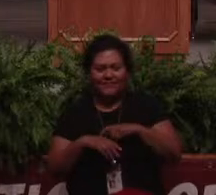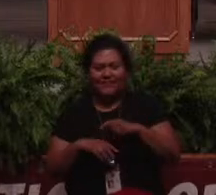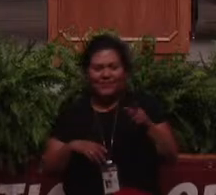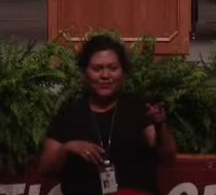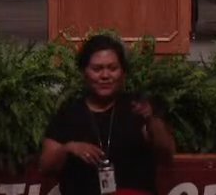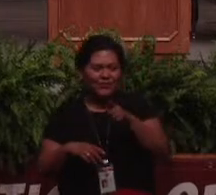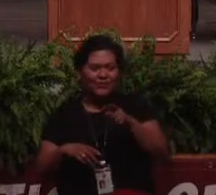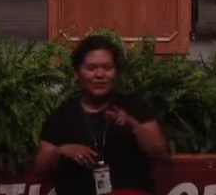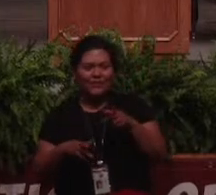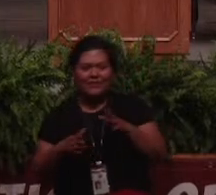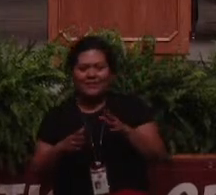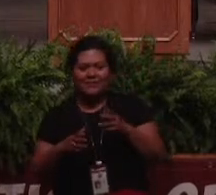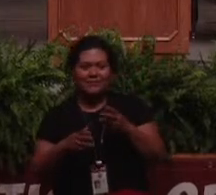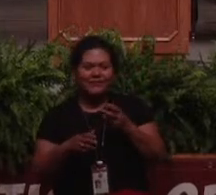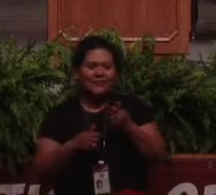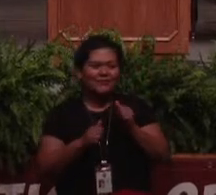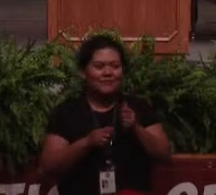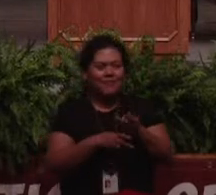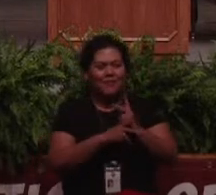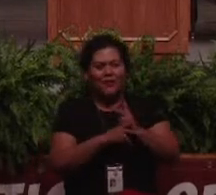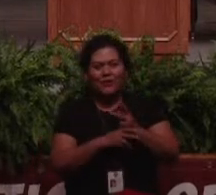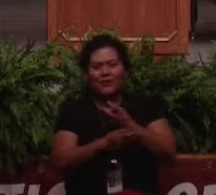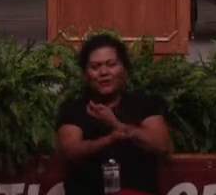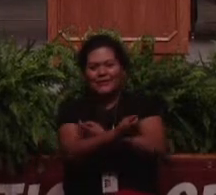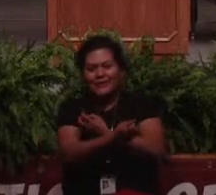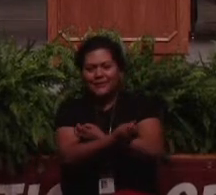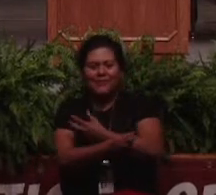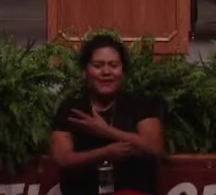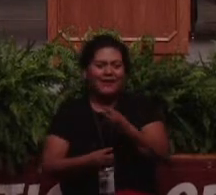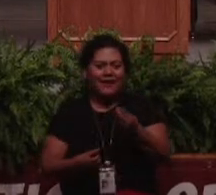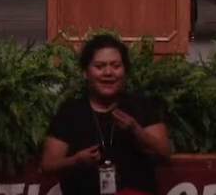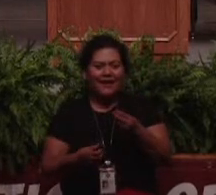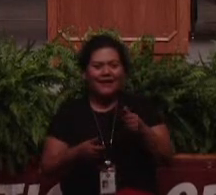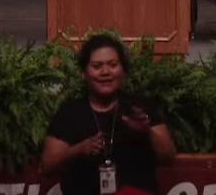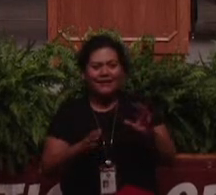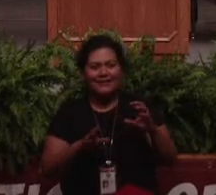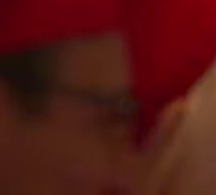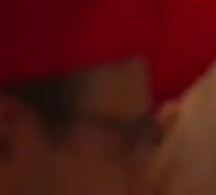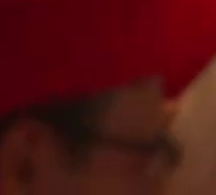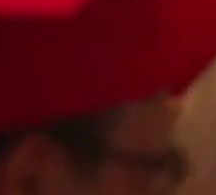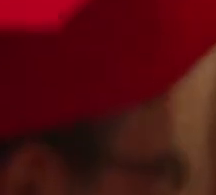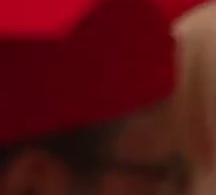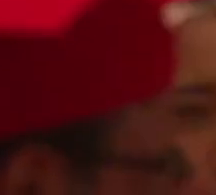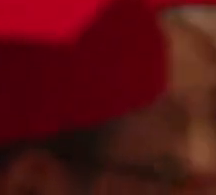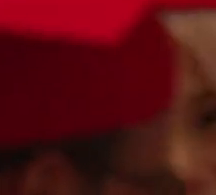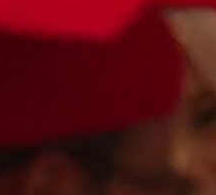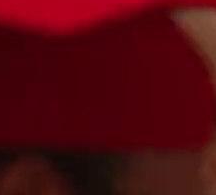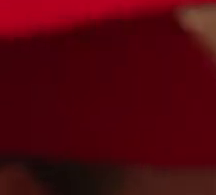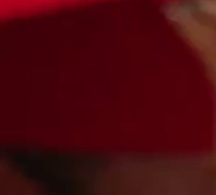me try your skateboards, and you guys let me get bitten by your dogs.